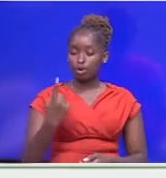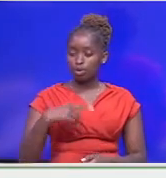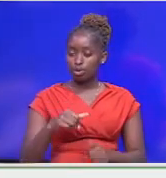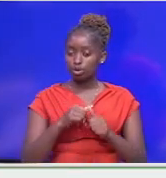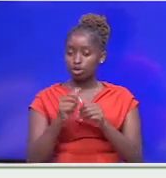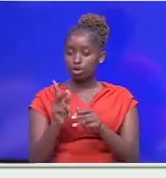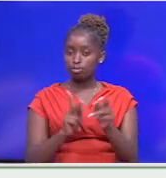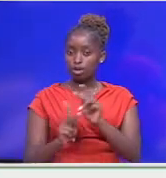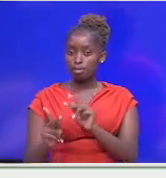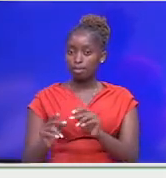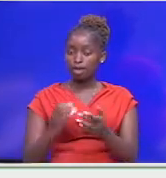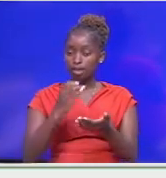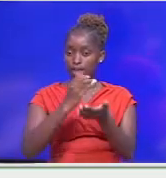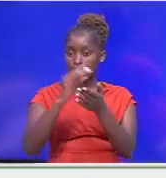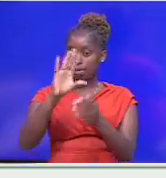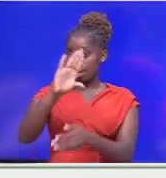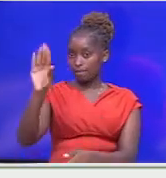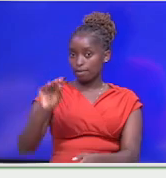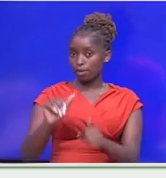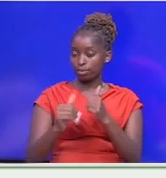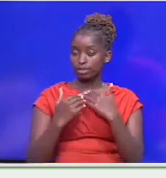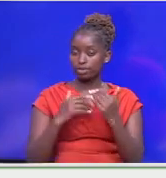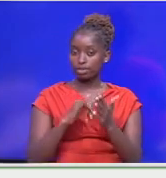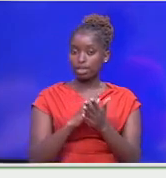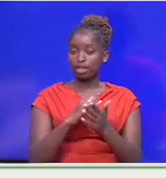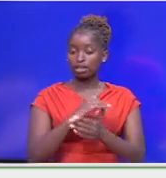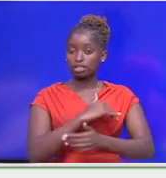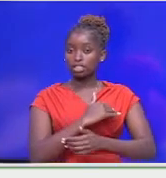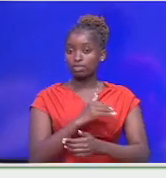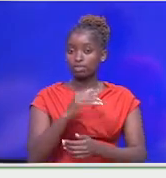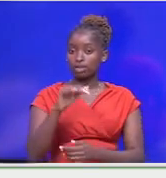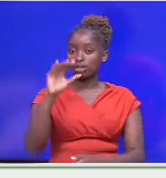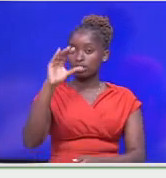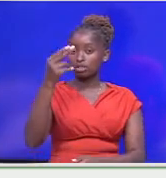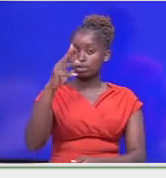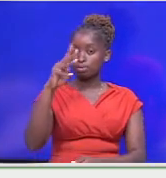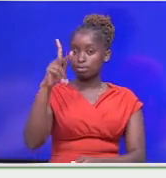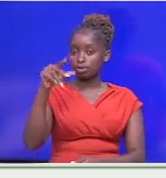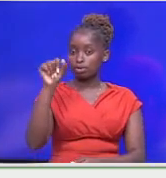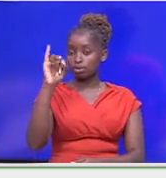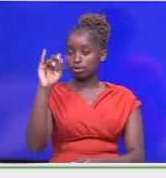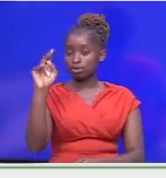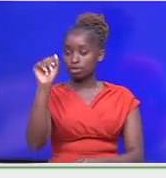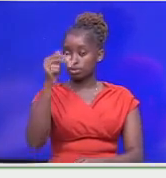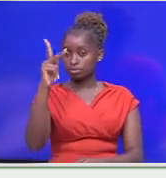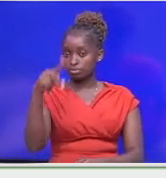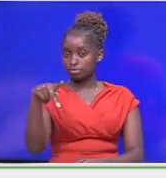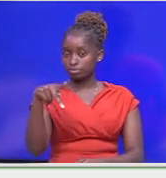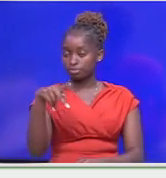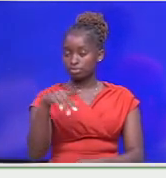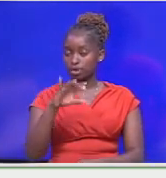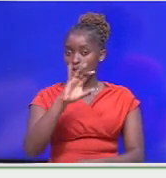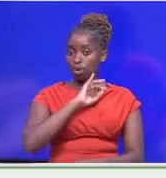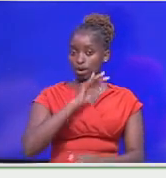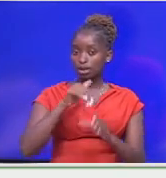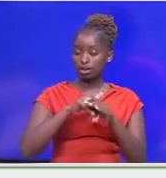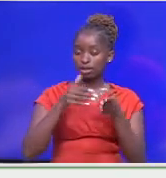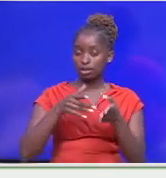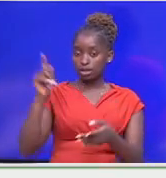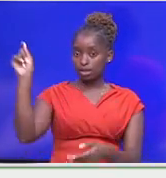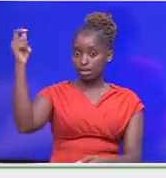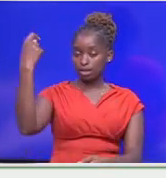Afrika, ambao ni Africa Chokball Championship, mwaka 2024. Na kama wenyeji Kenya ambao ni